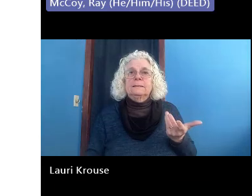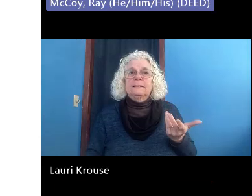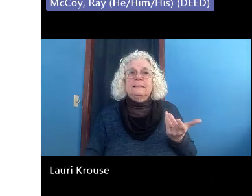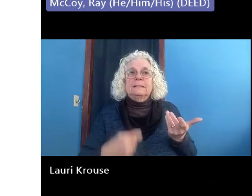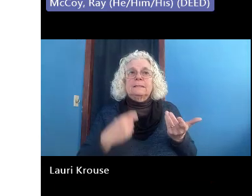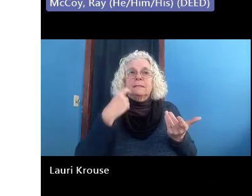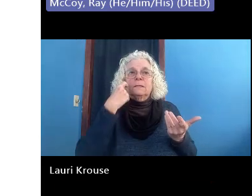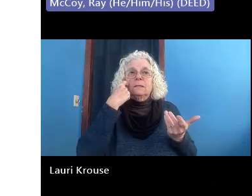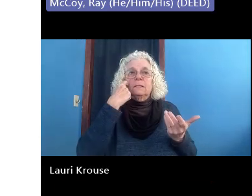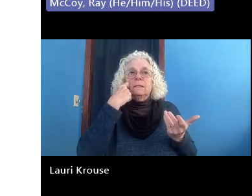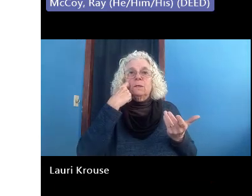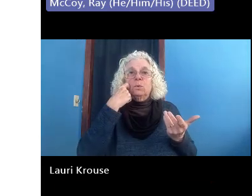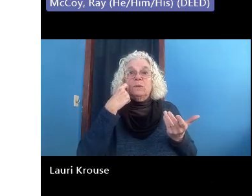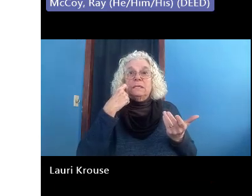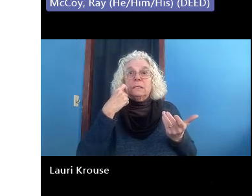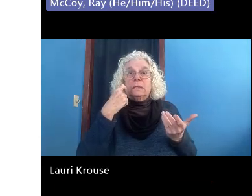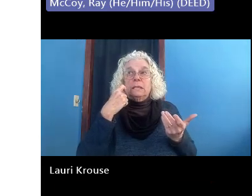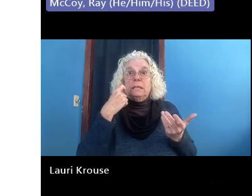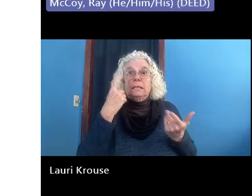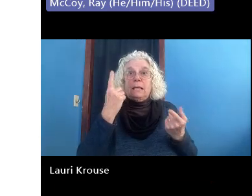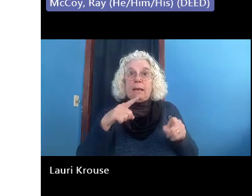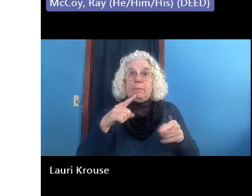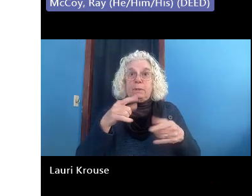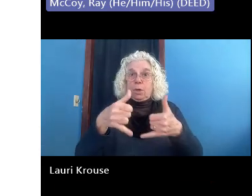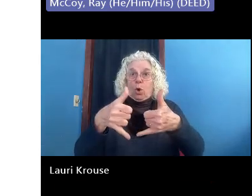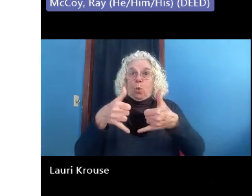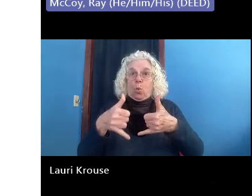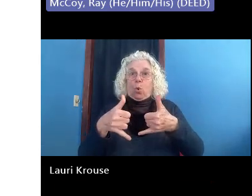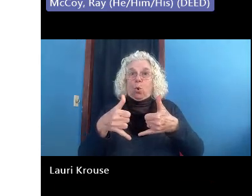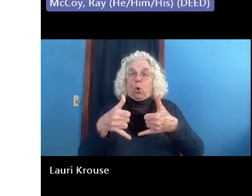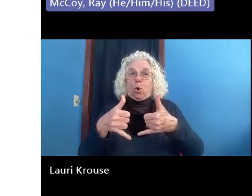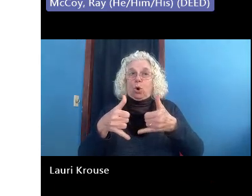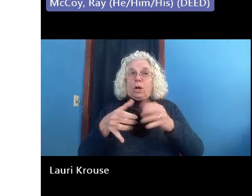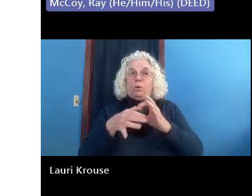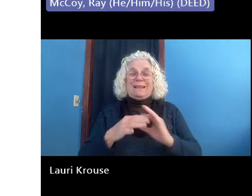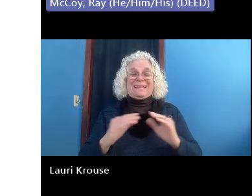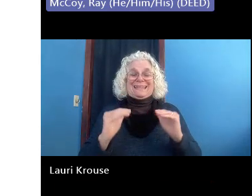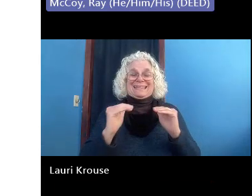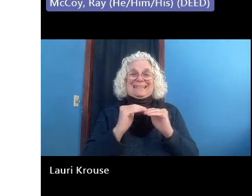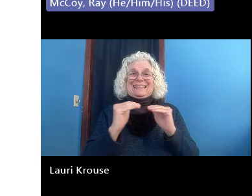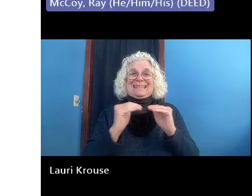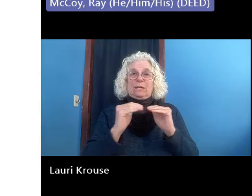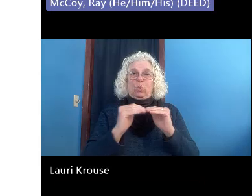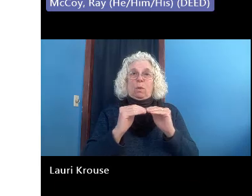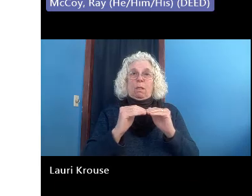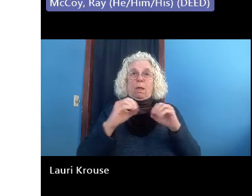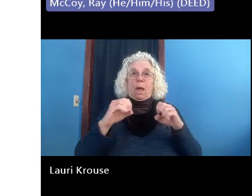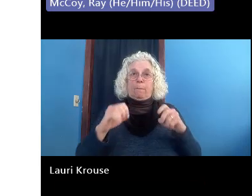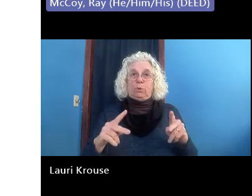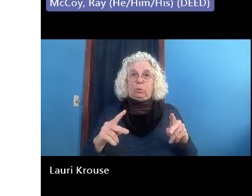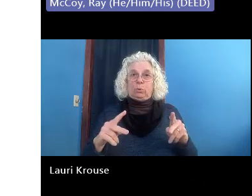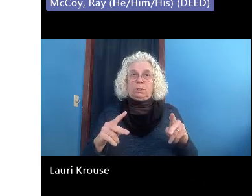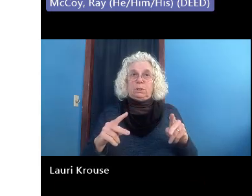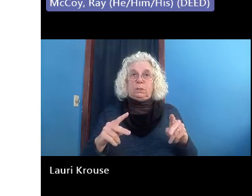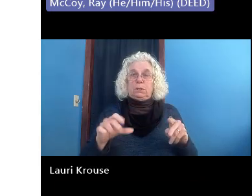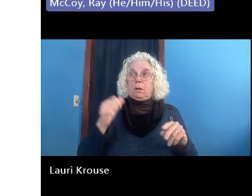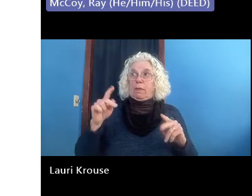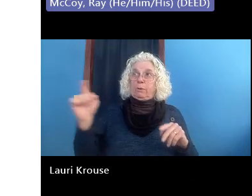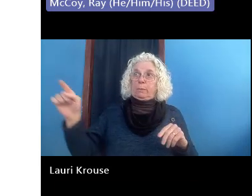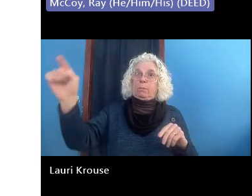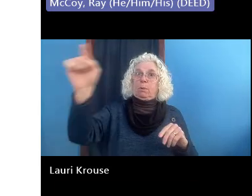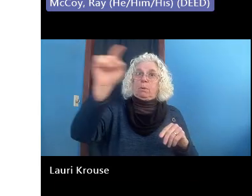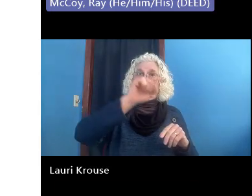recently won an award for, equal opportunity, and that's really, opened a lot of other people's eyes across the